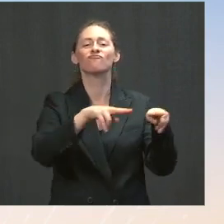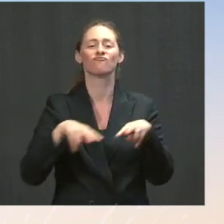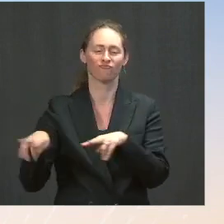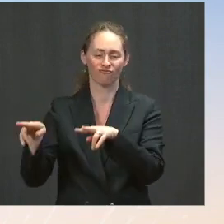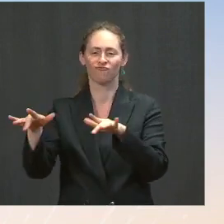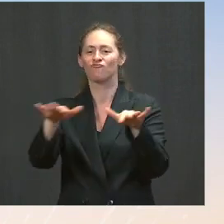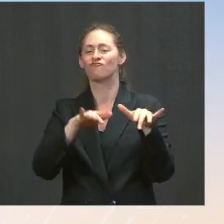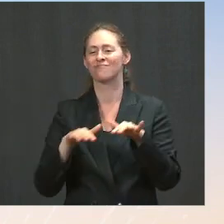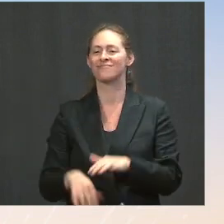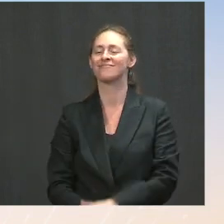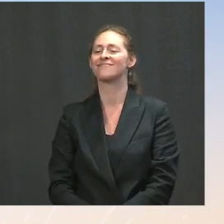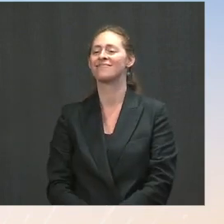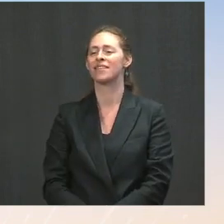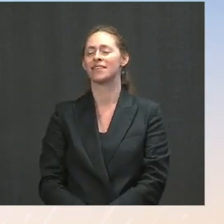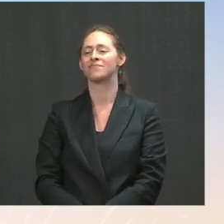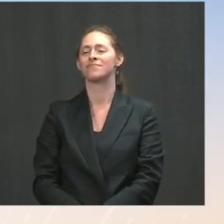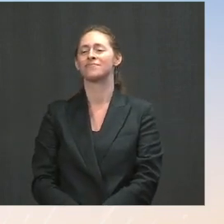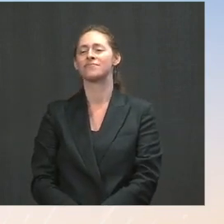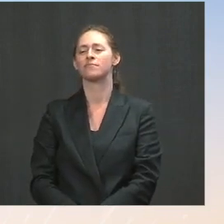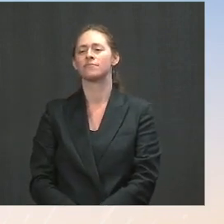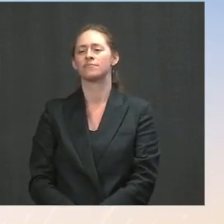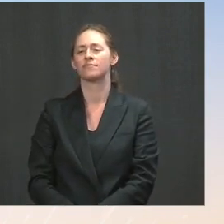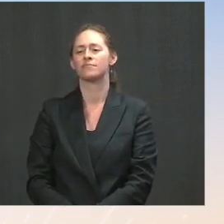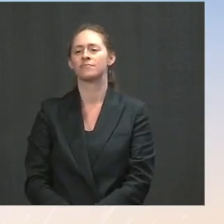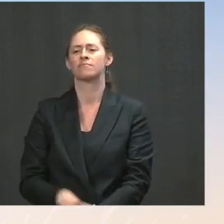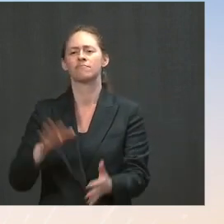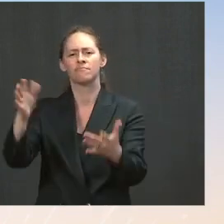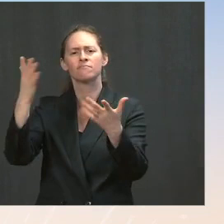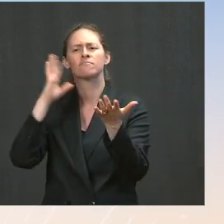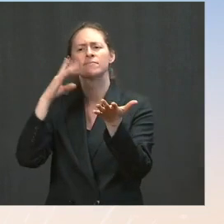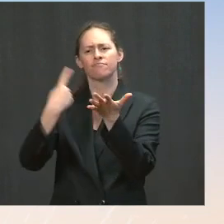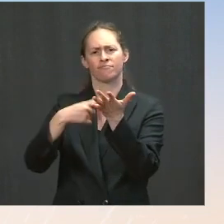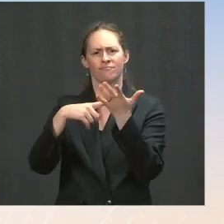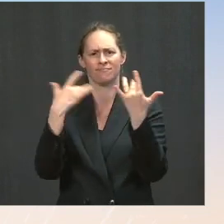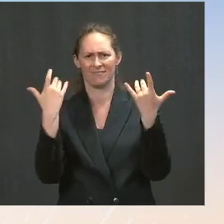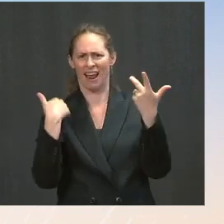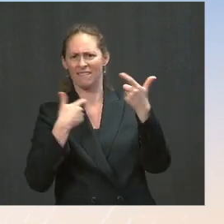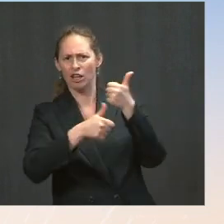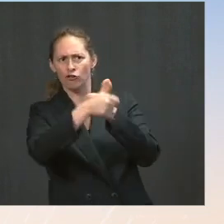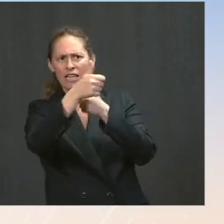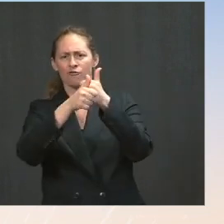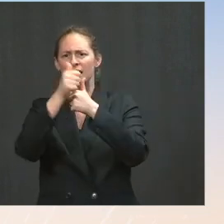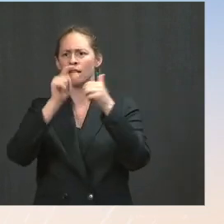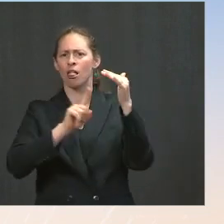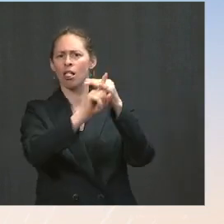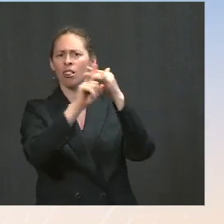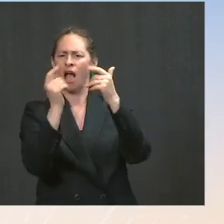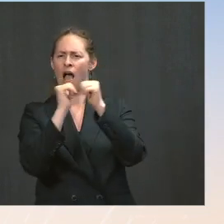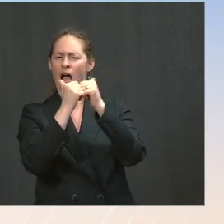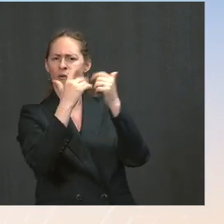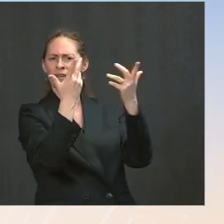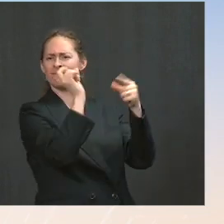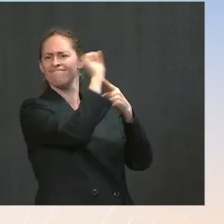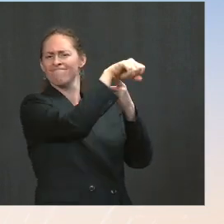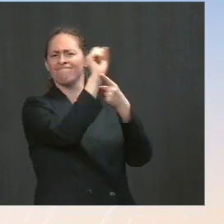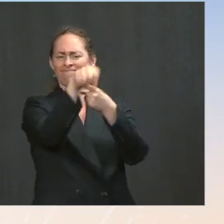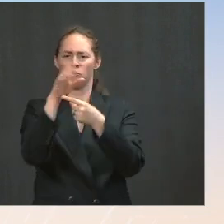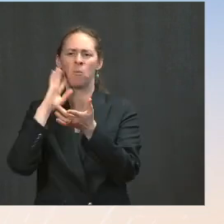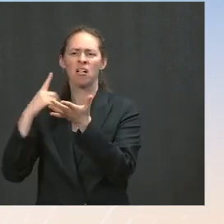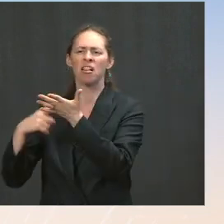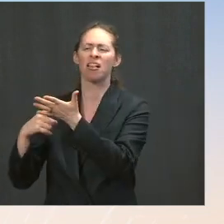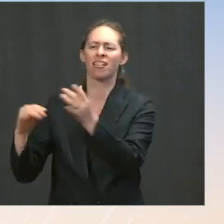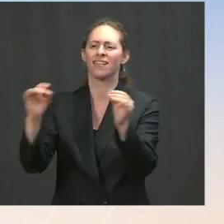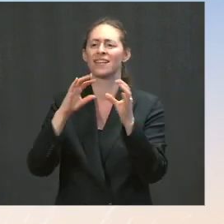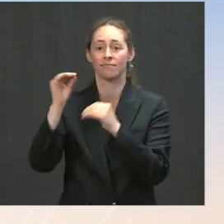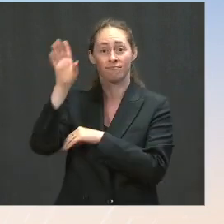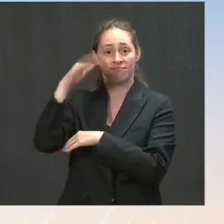our country. He's particularly proud of Director Haines and Director Abizade, who are both the first Senate-confirmed women to hold these positions. He